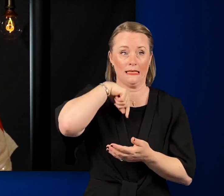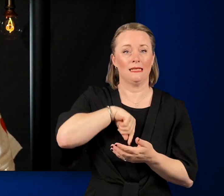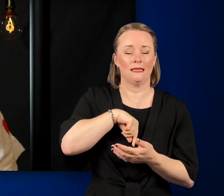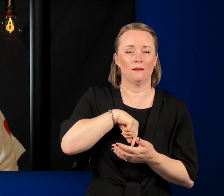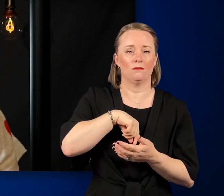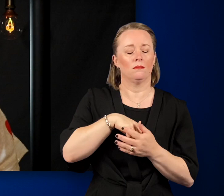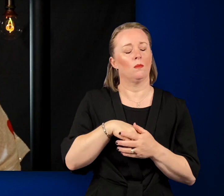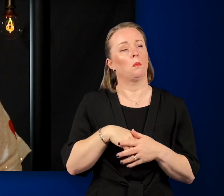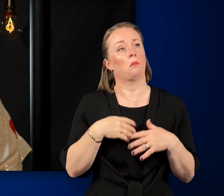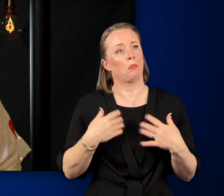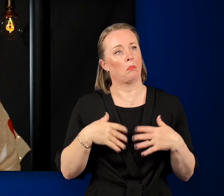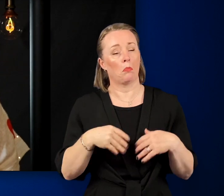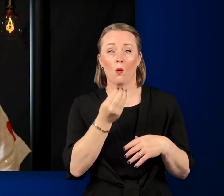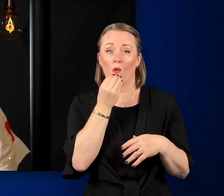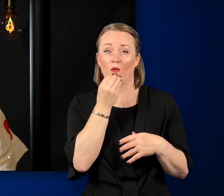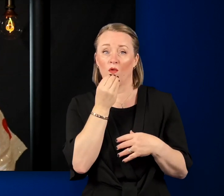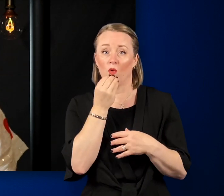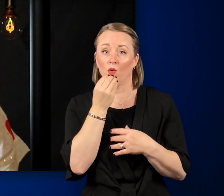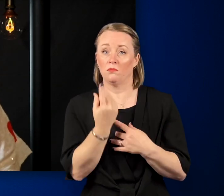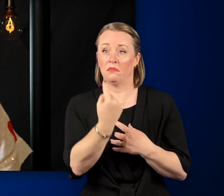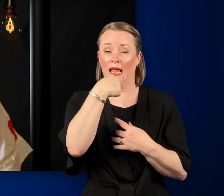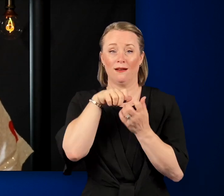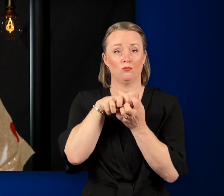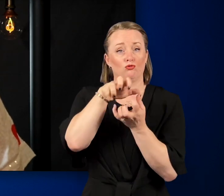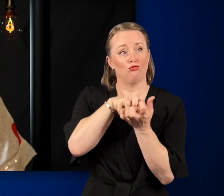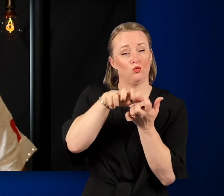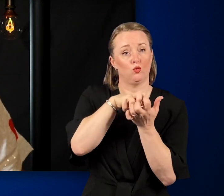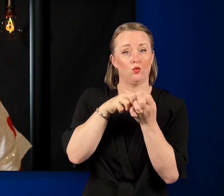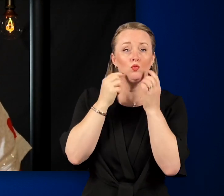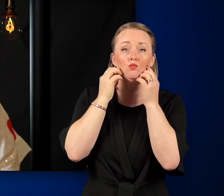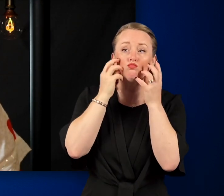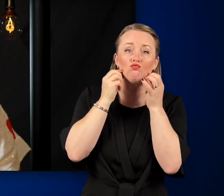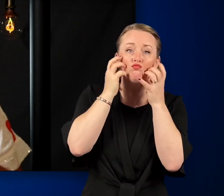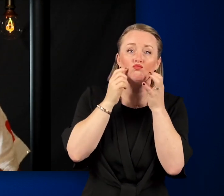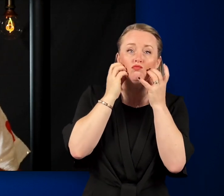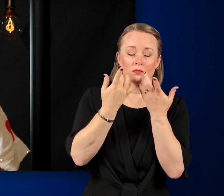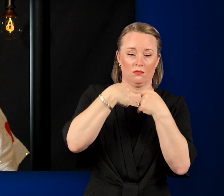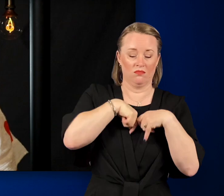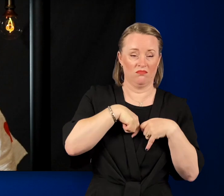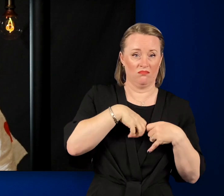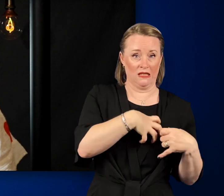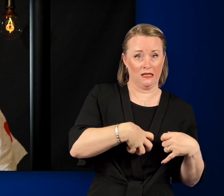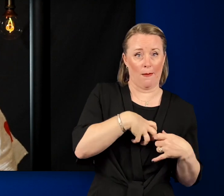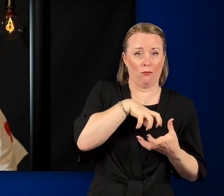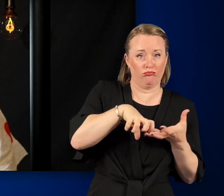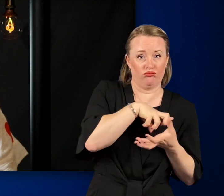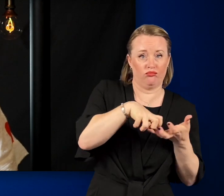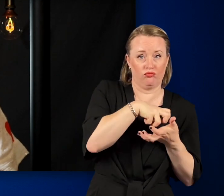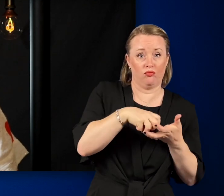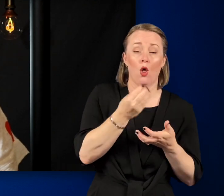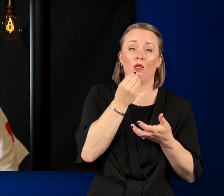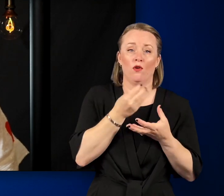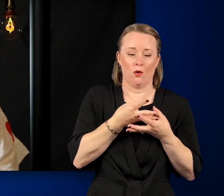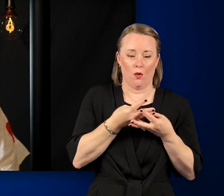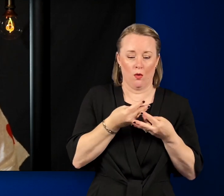that when we eat something, our saliva, our stomach acid, and our digestive juices start to break it down till it gets to